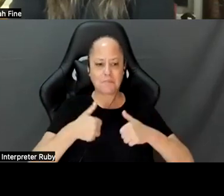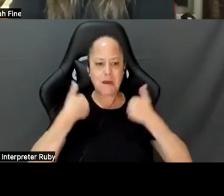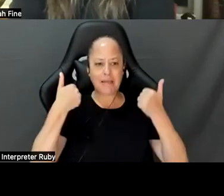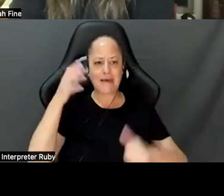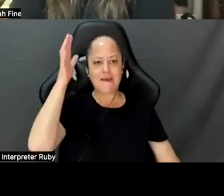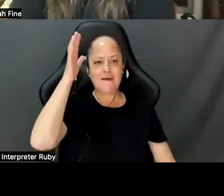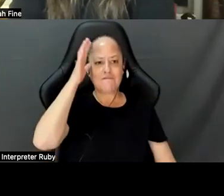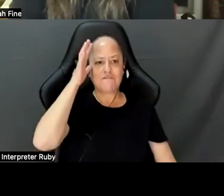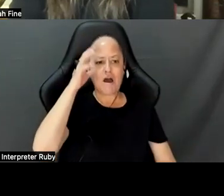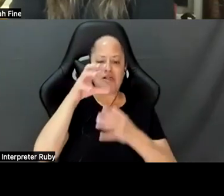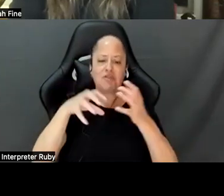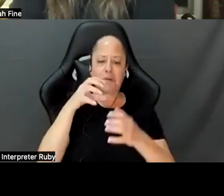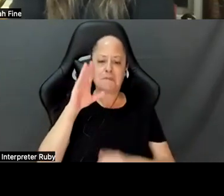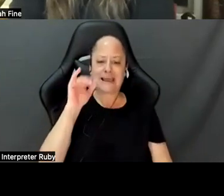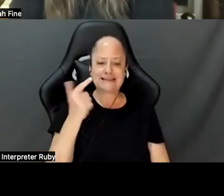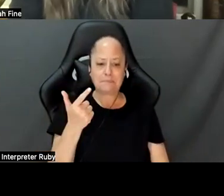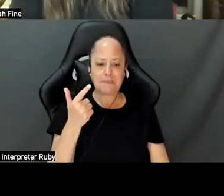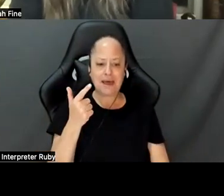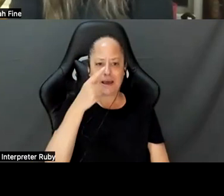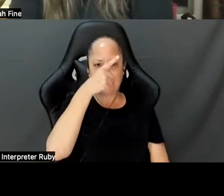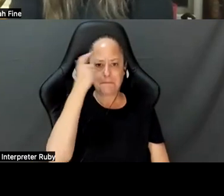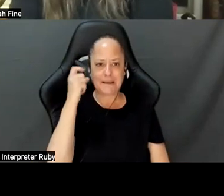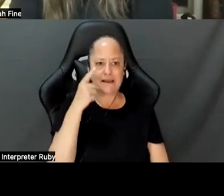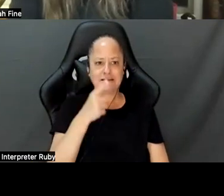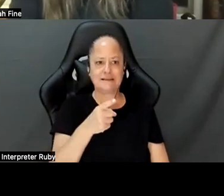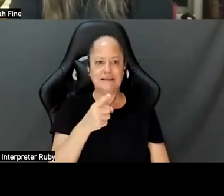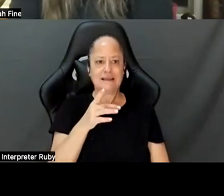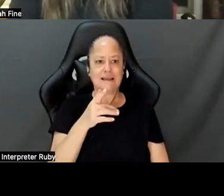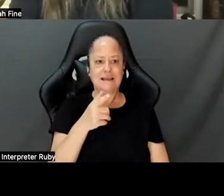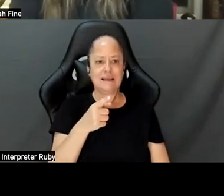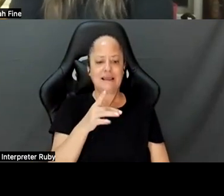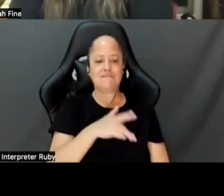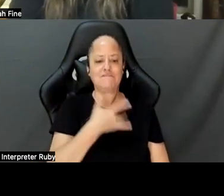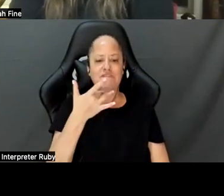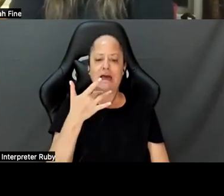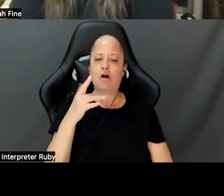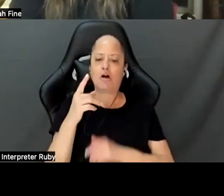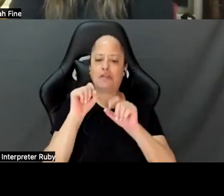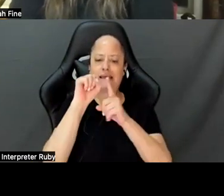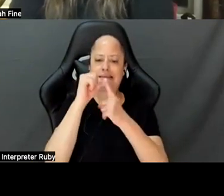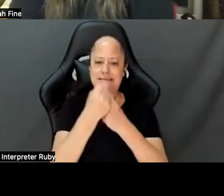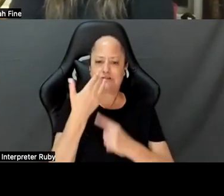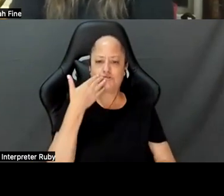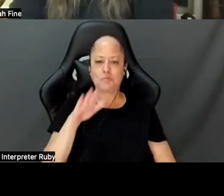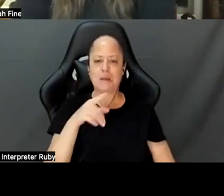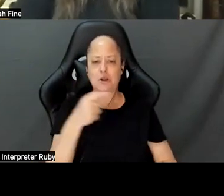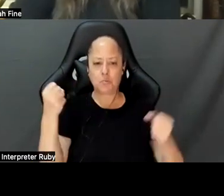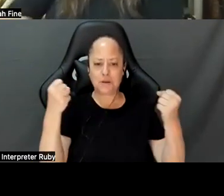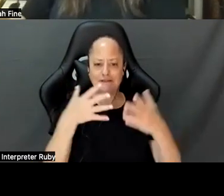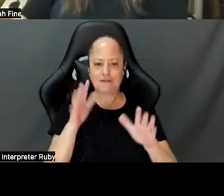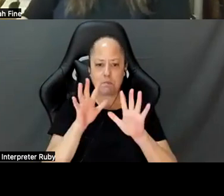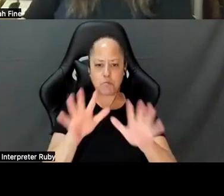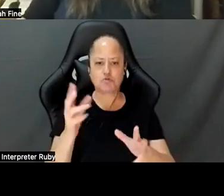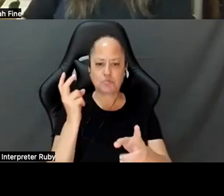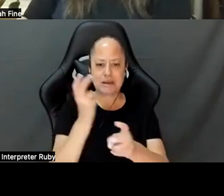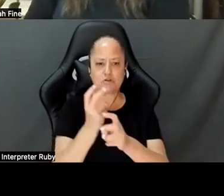was a mixed bag, because he felt that the situation was bad, but he was a little bit afraid that if he pushed me too hard on